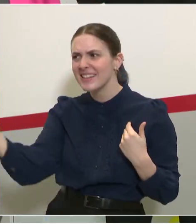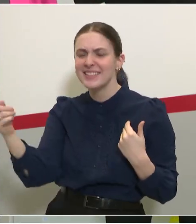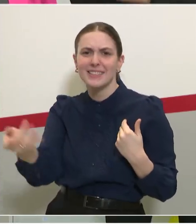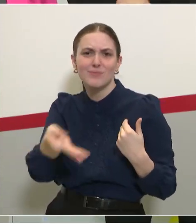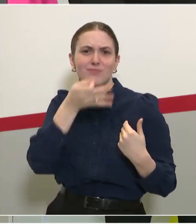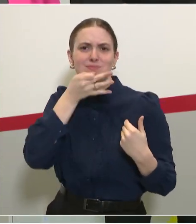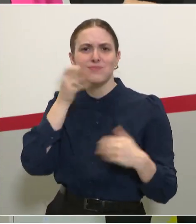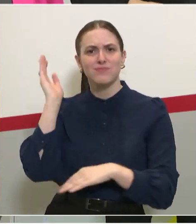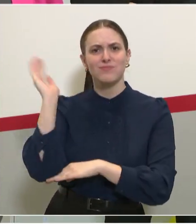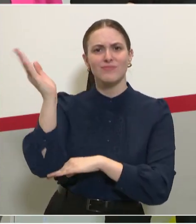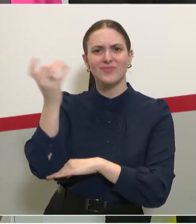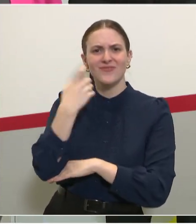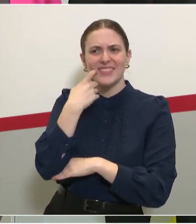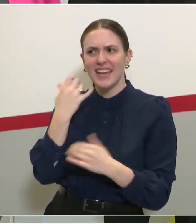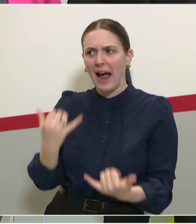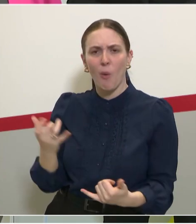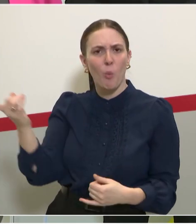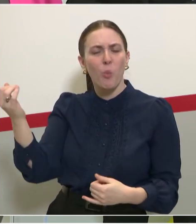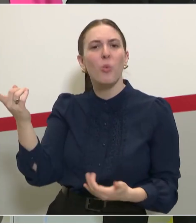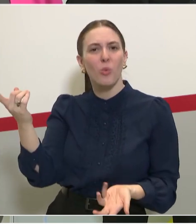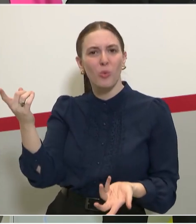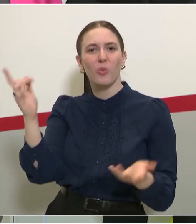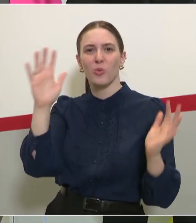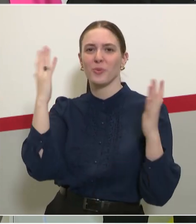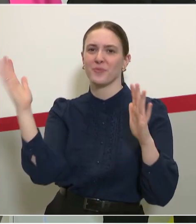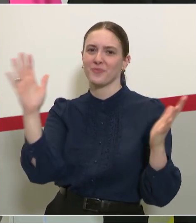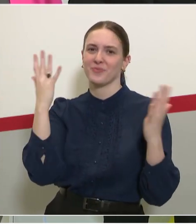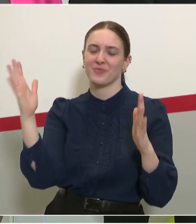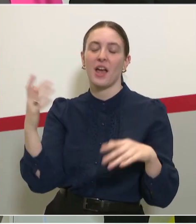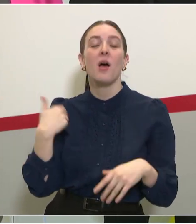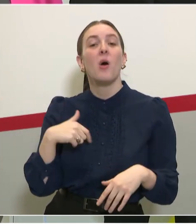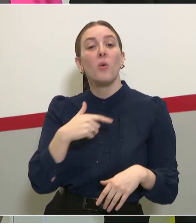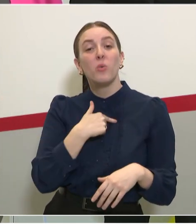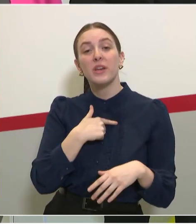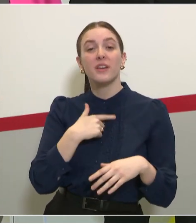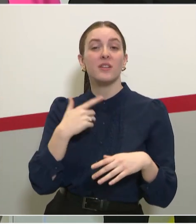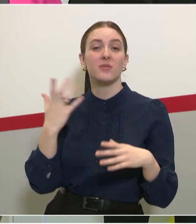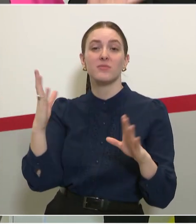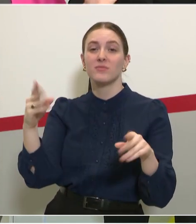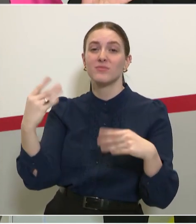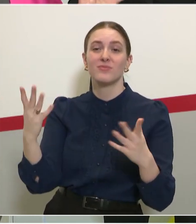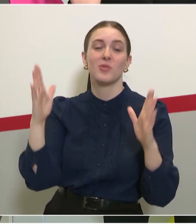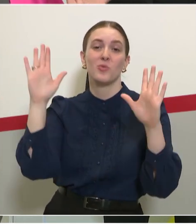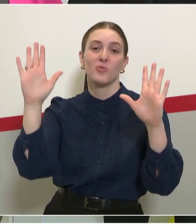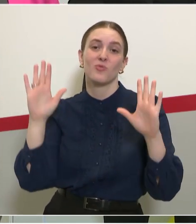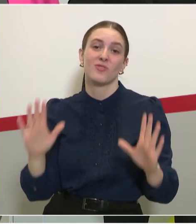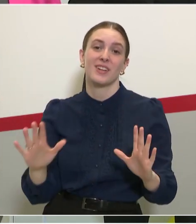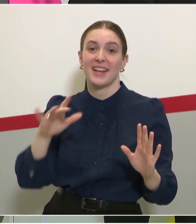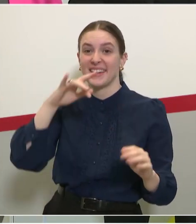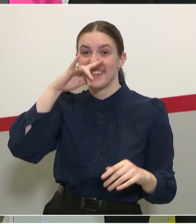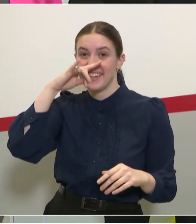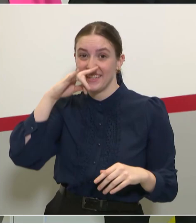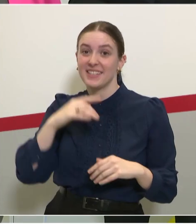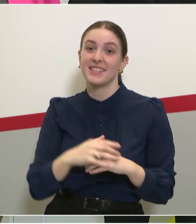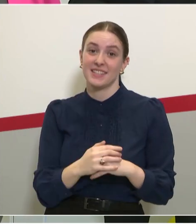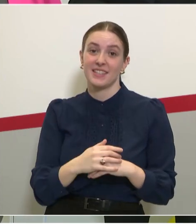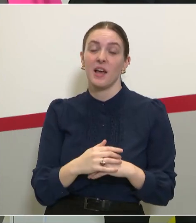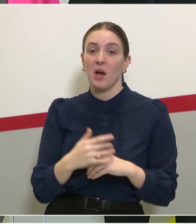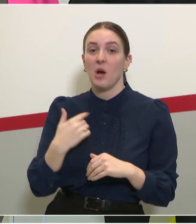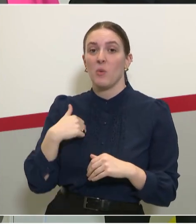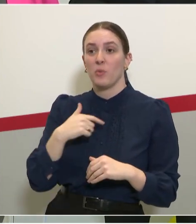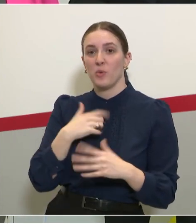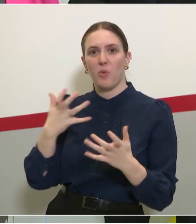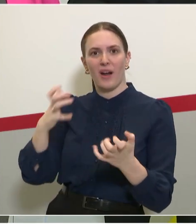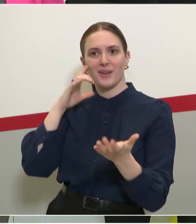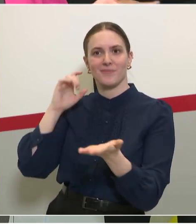are producing fantastic kids. I want to give a big shout. We've heard already mentioned parents. Let's